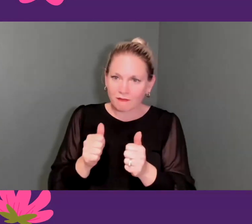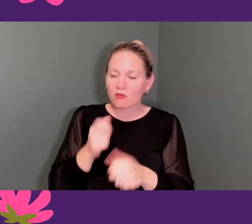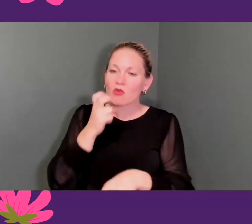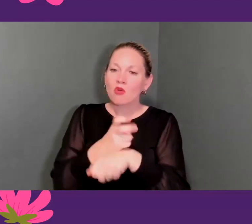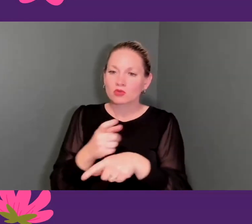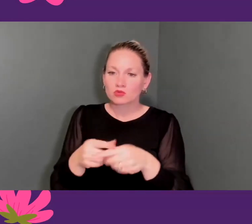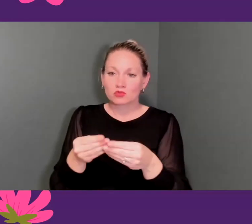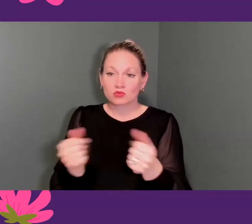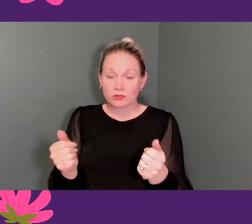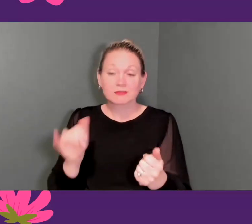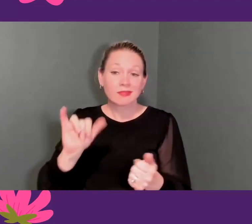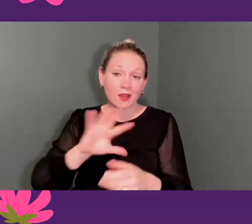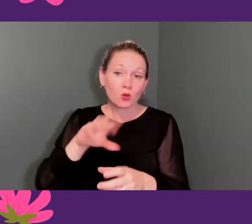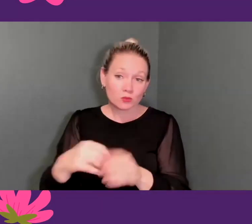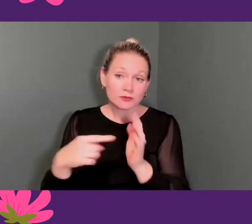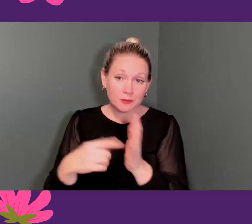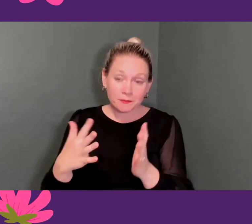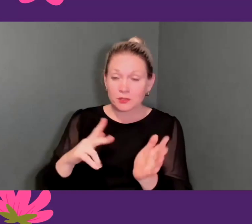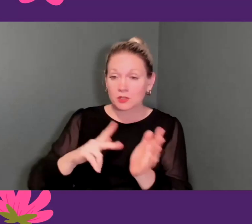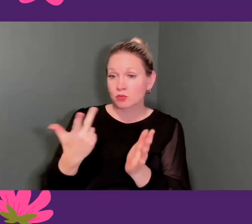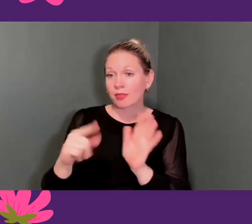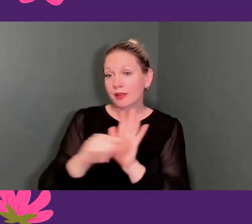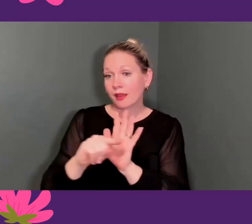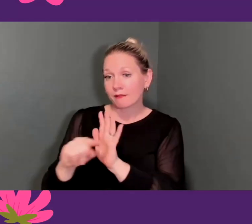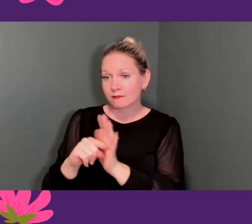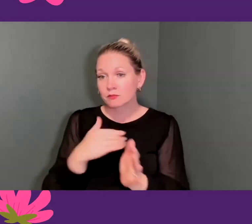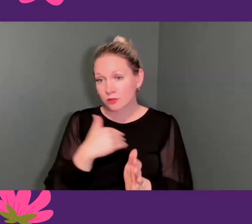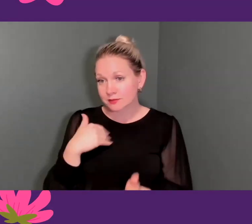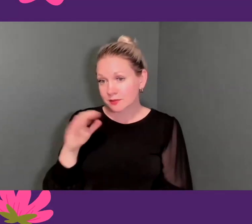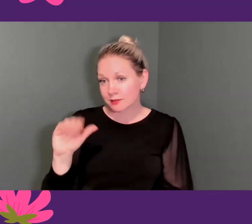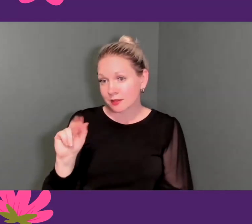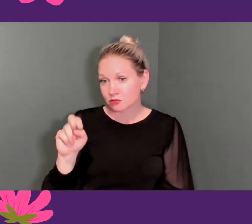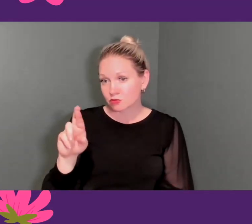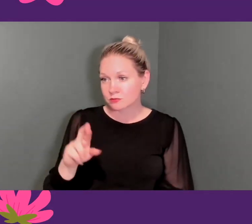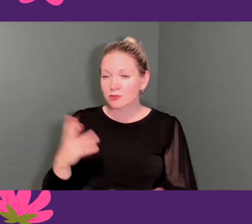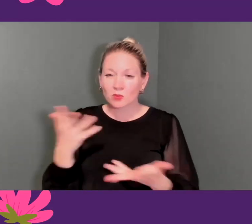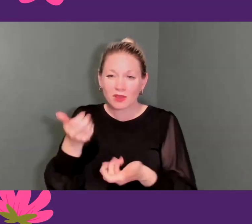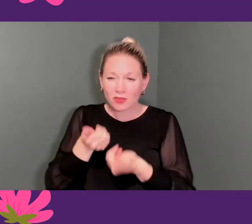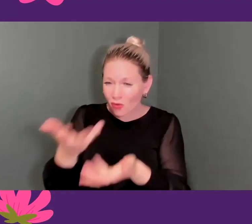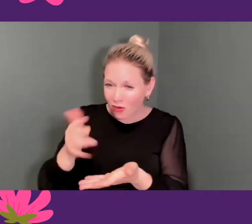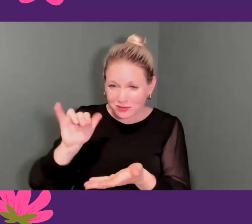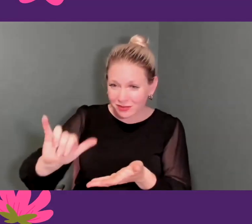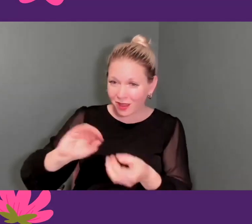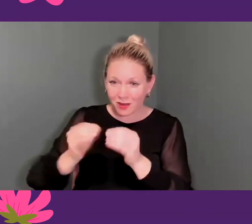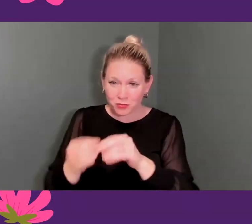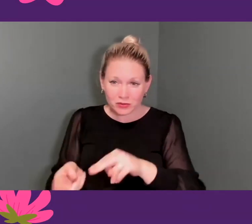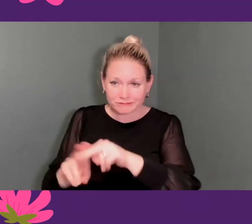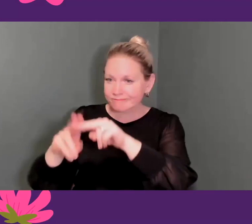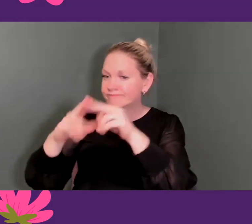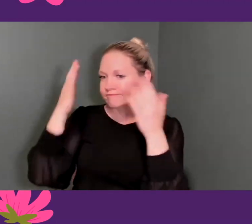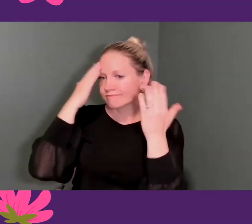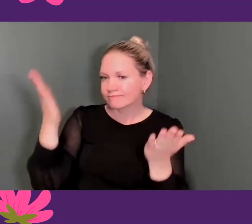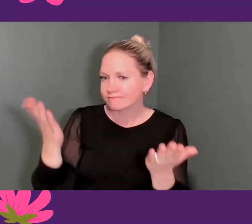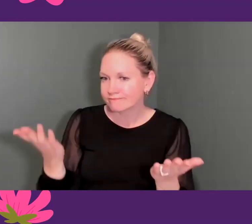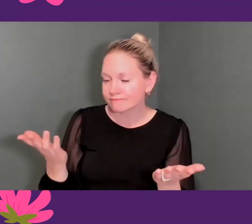including triple-negative breast cancer. It's unclear what's driving this troubling trend. It's